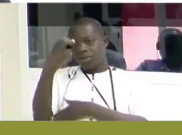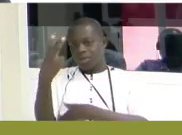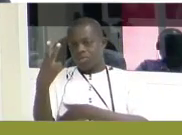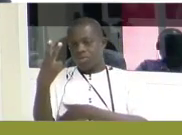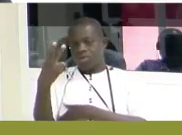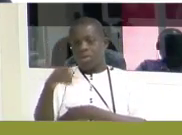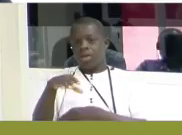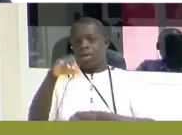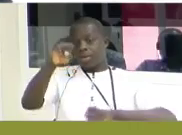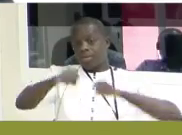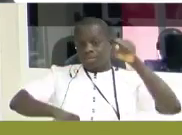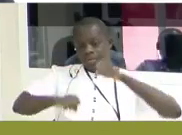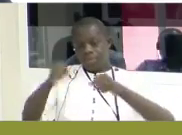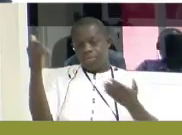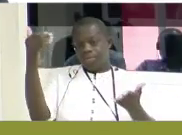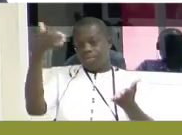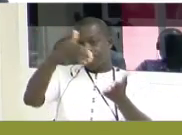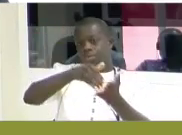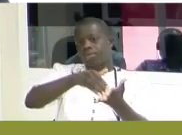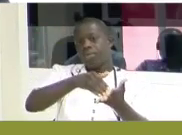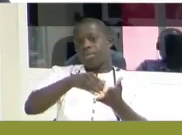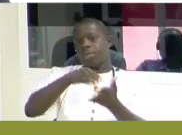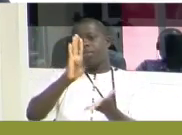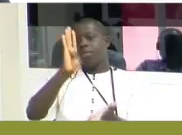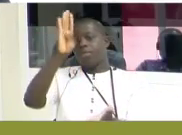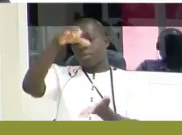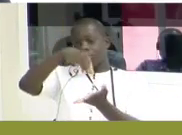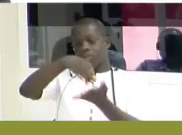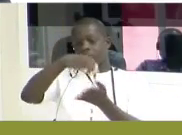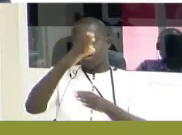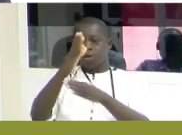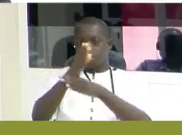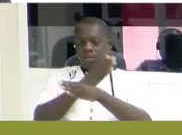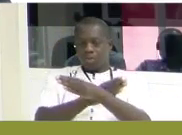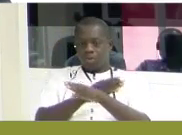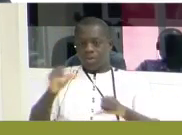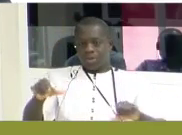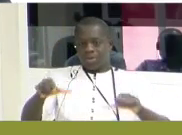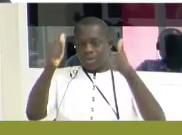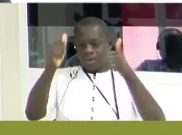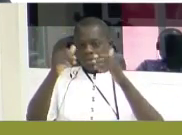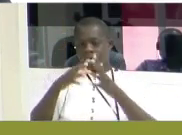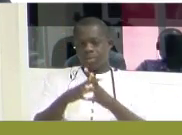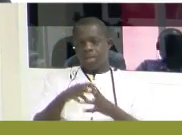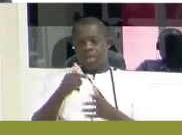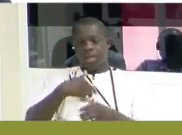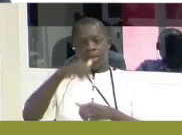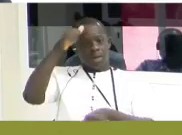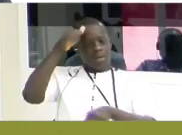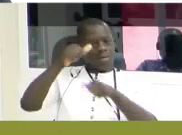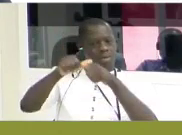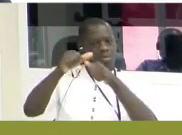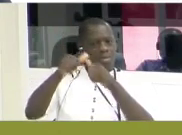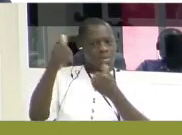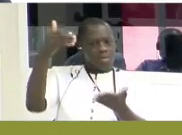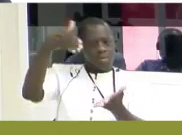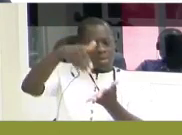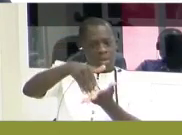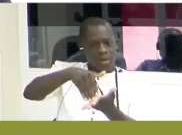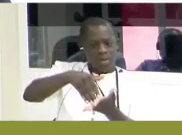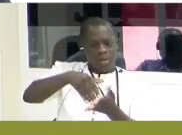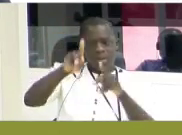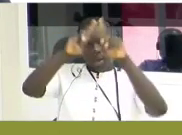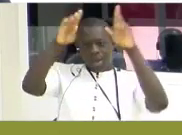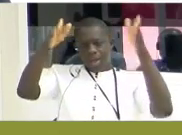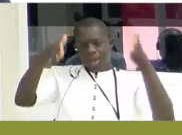But before we start the procession, I could remember immediately I arrived at the arch, I